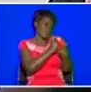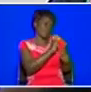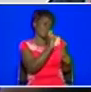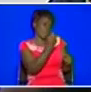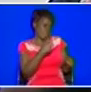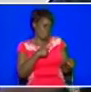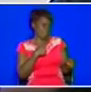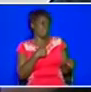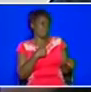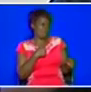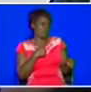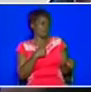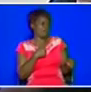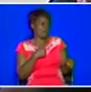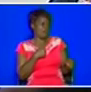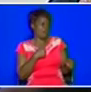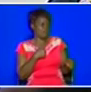Kenyans feel?